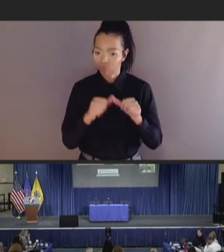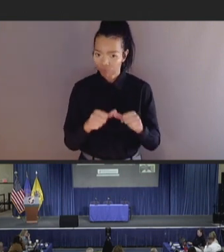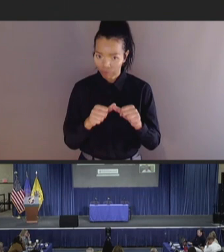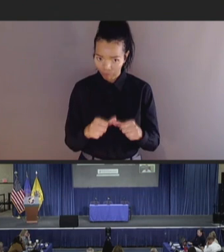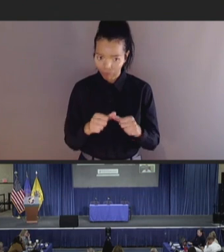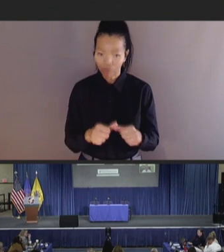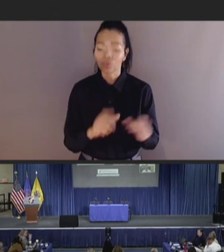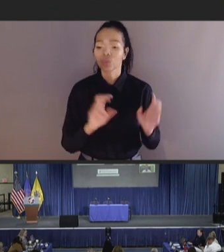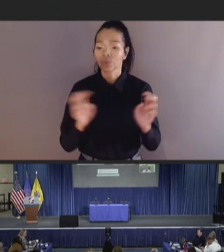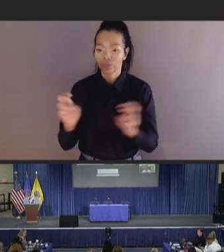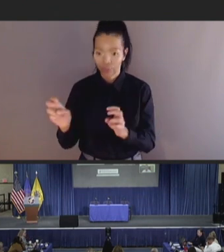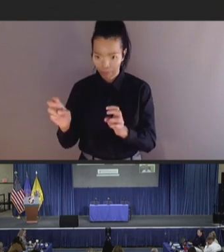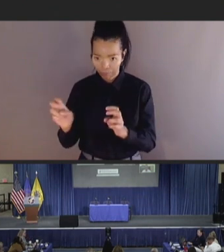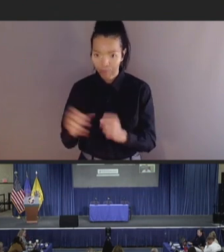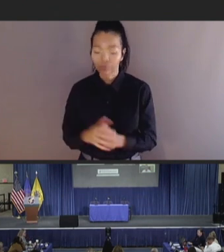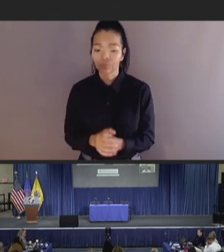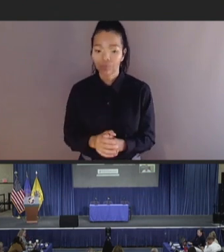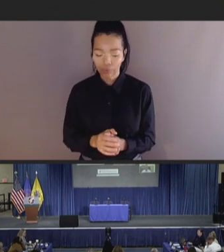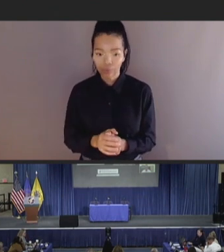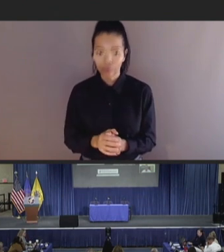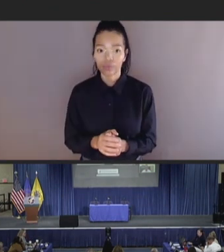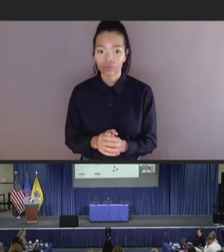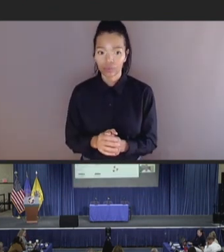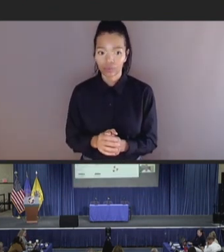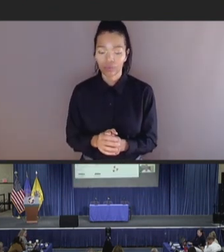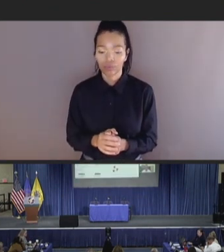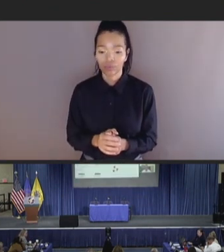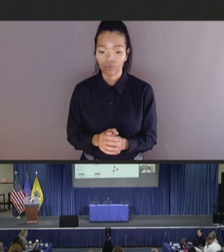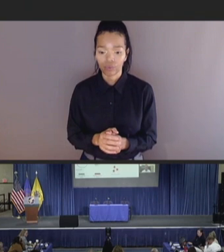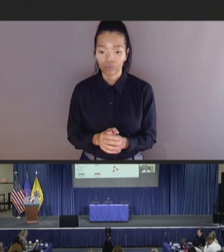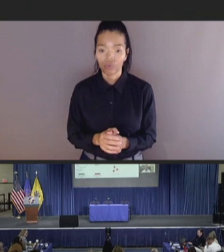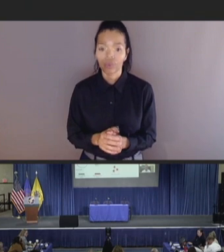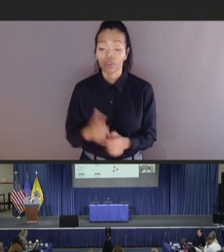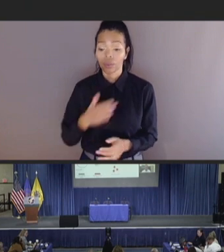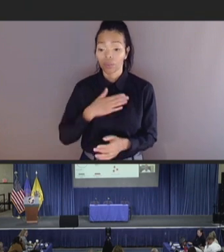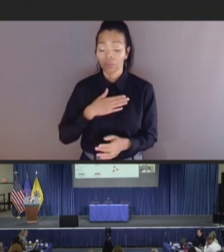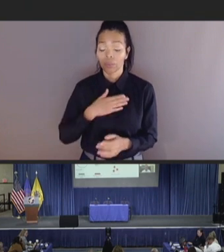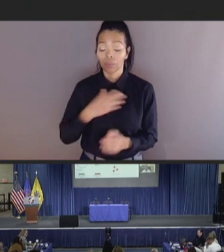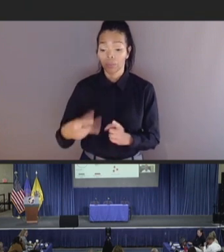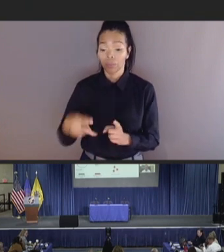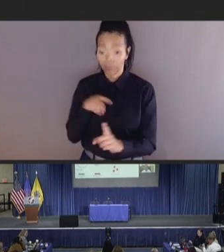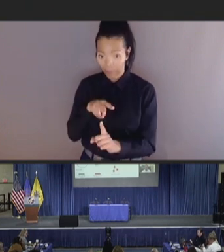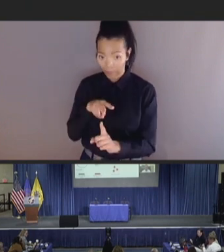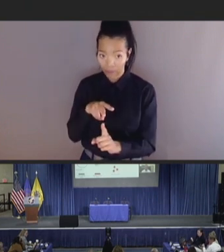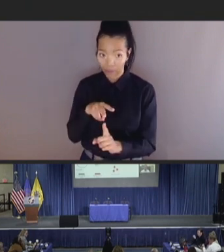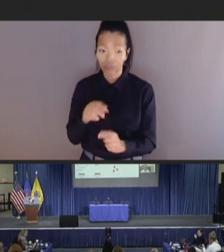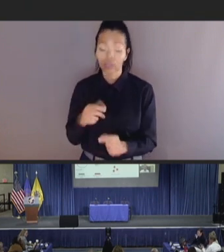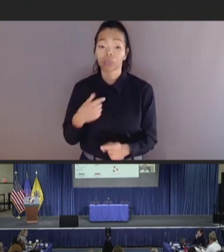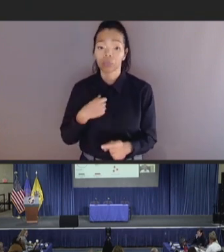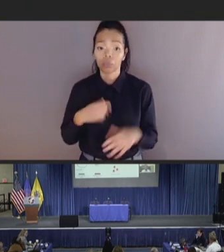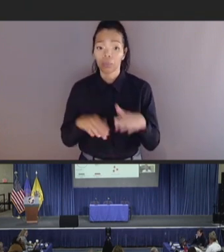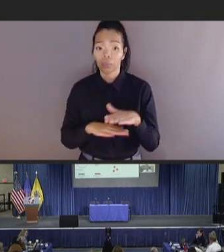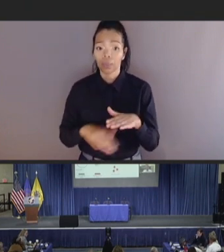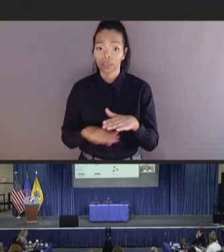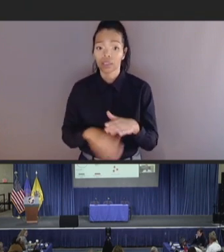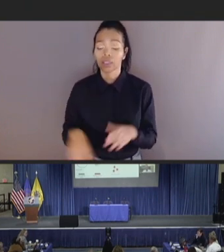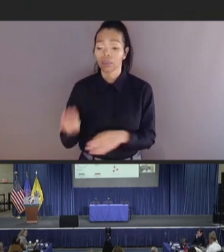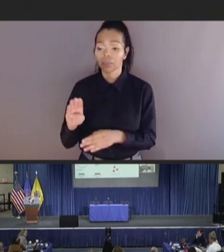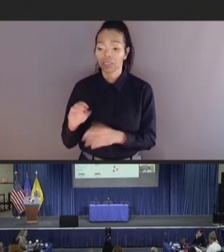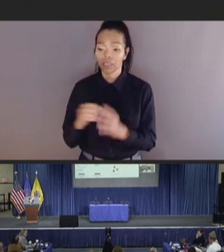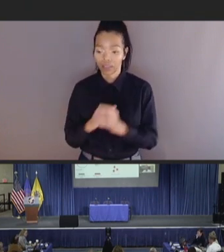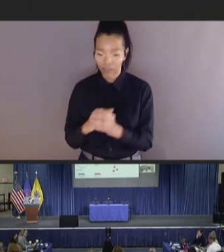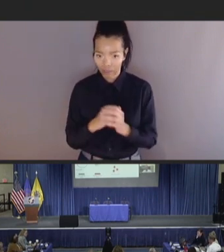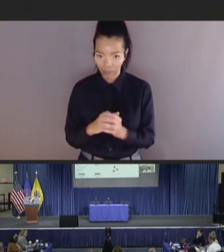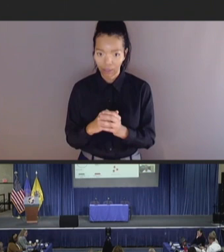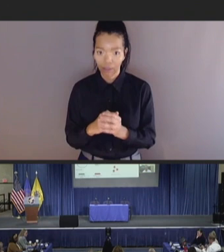Jim and Bill, actually, and I will give you my perspective. I am a basic B-cell biologist that has worked all my